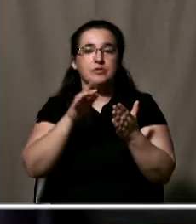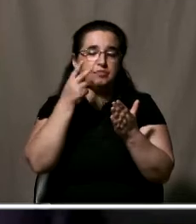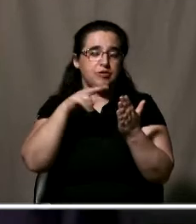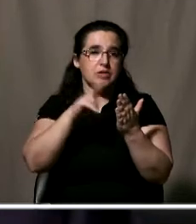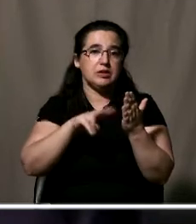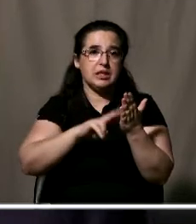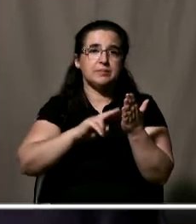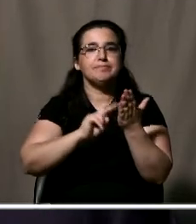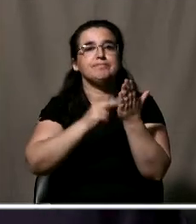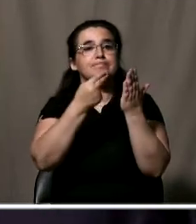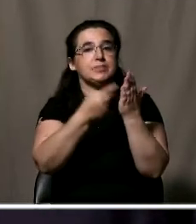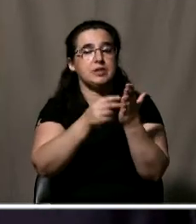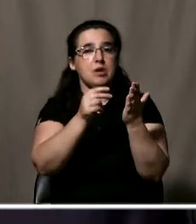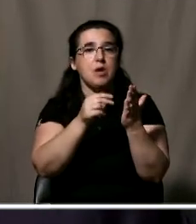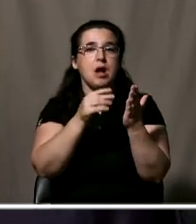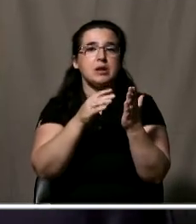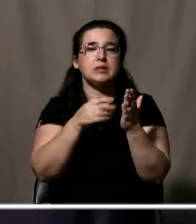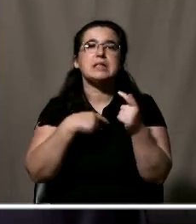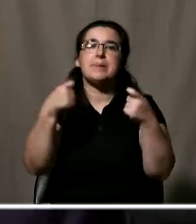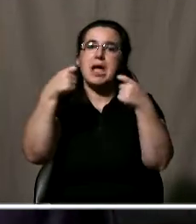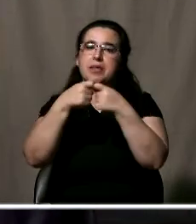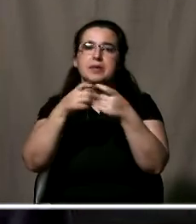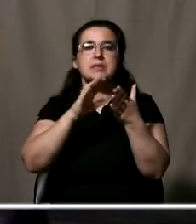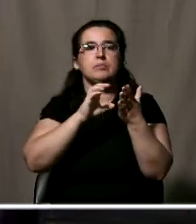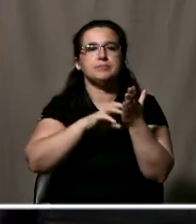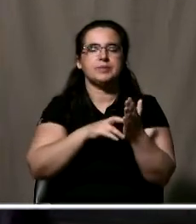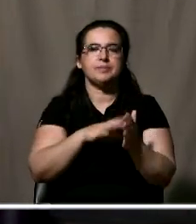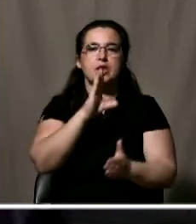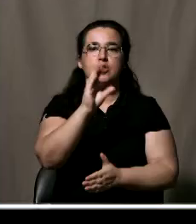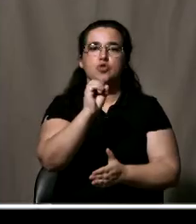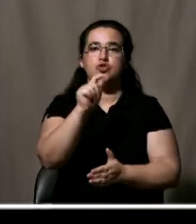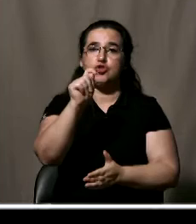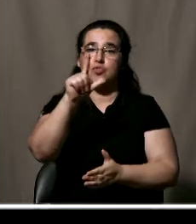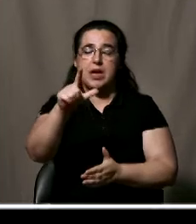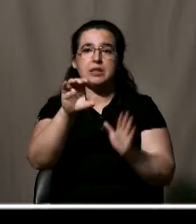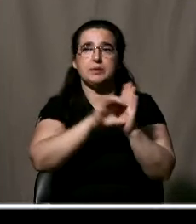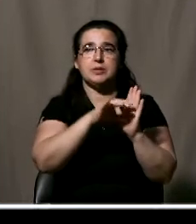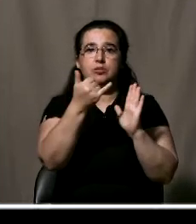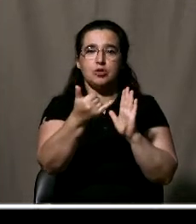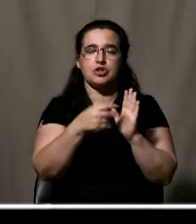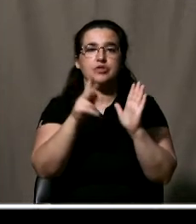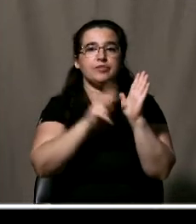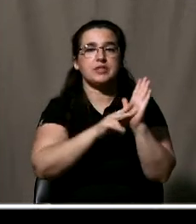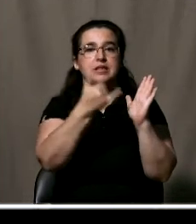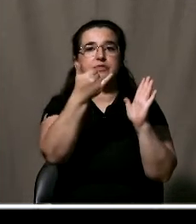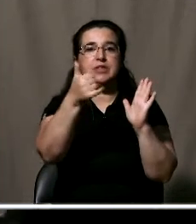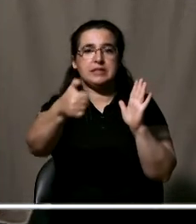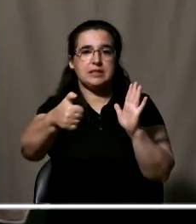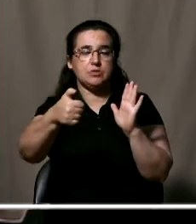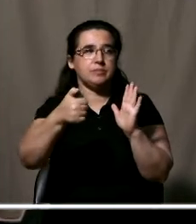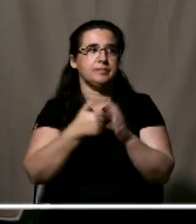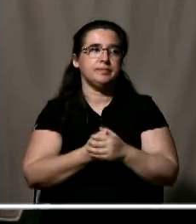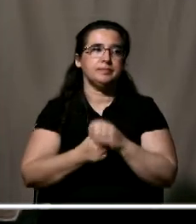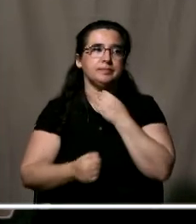e depois vou ler-vos também a minha adaptação dessa passagem. Joel chapter 2. Joel capítulo 2. Verse 25.